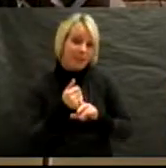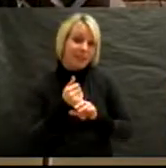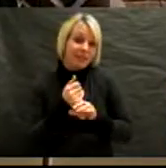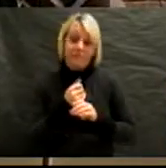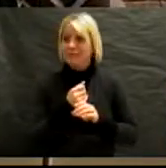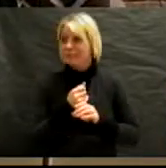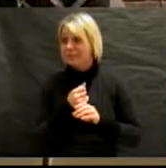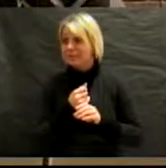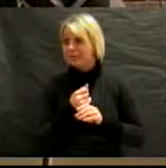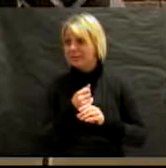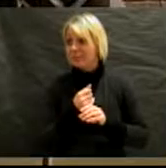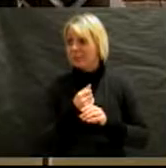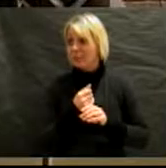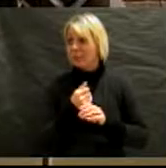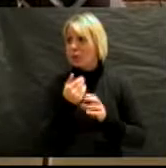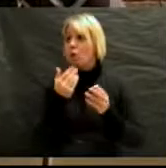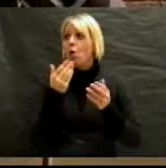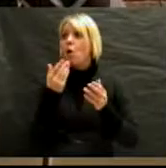quick item,